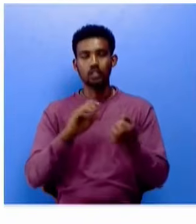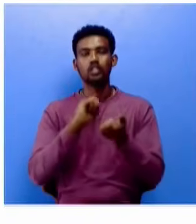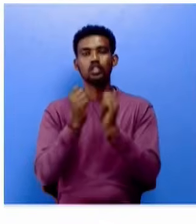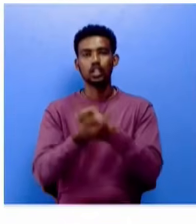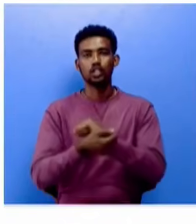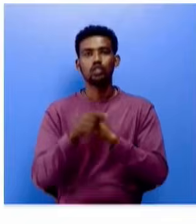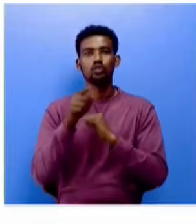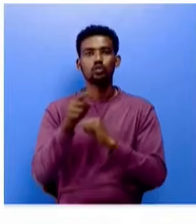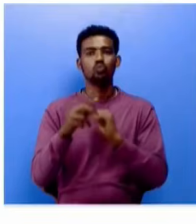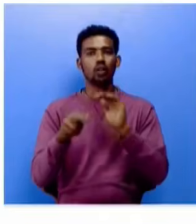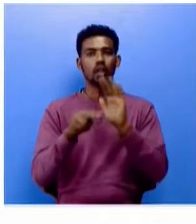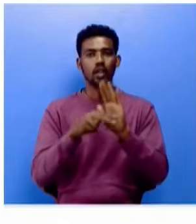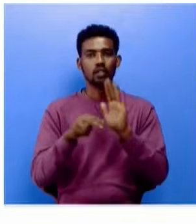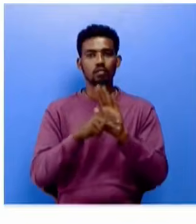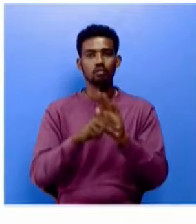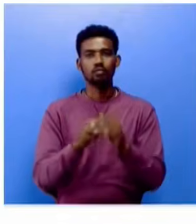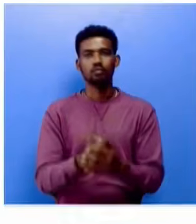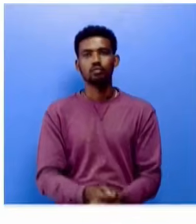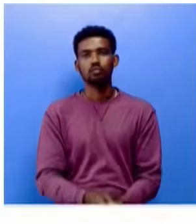If it is possible.